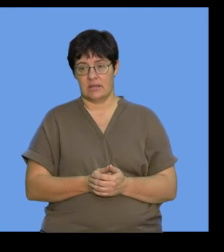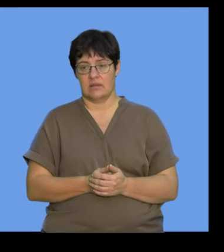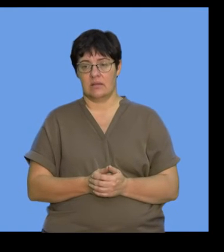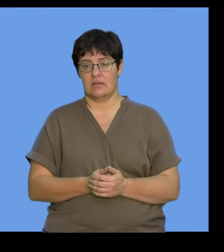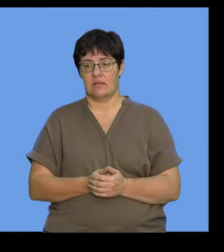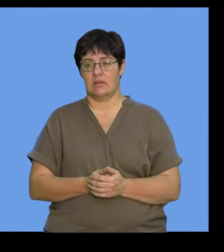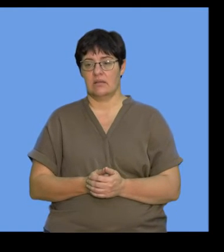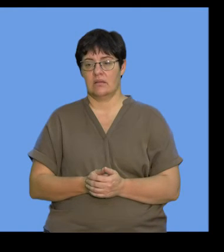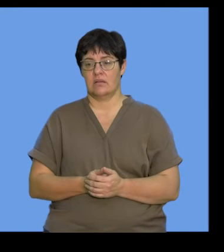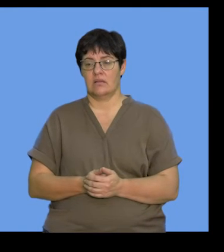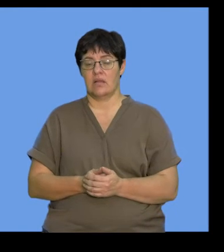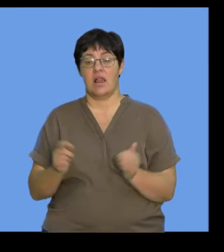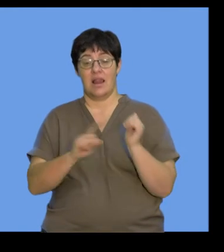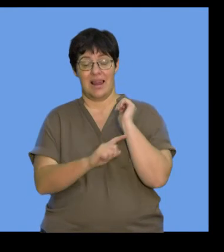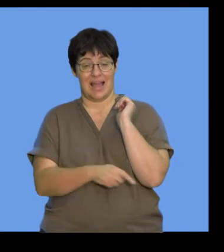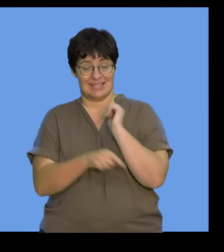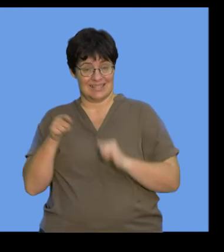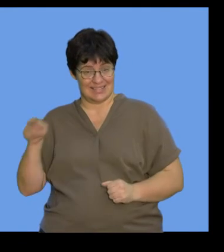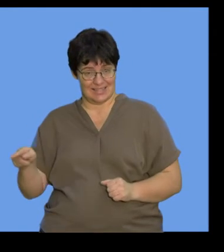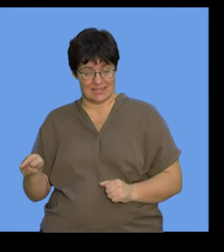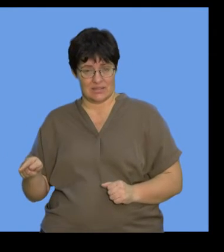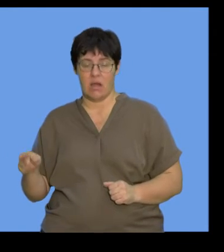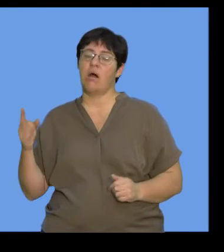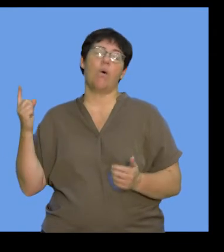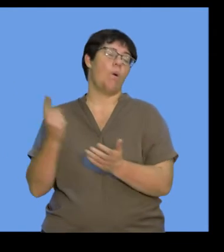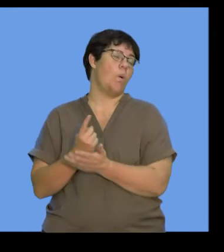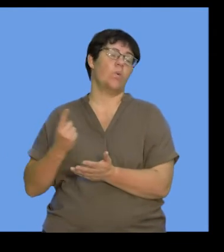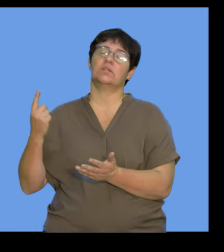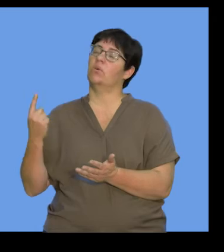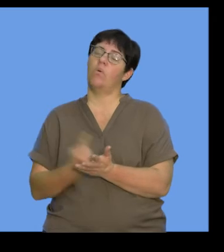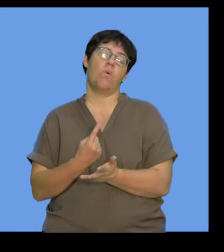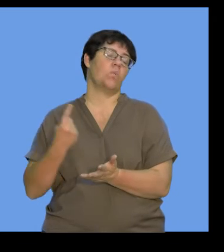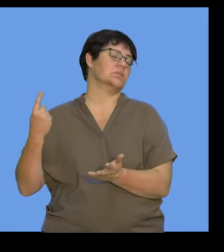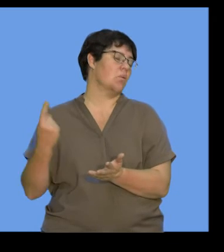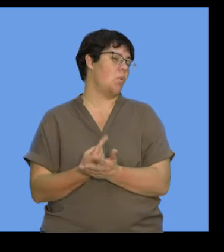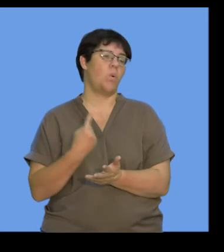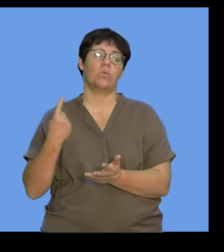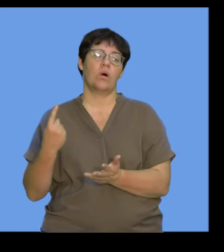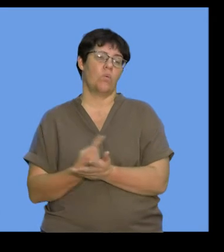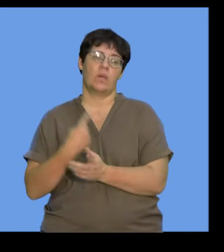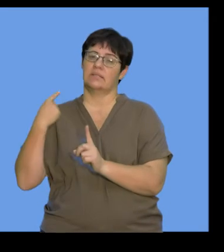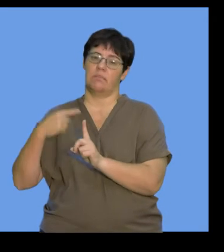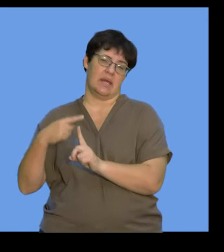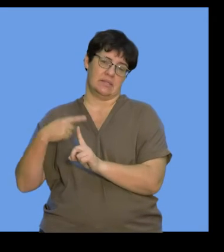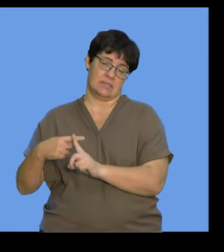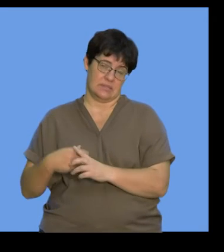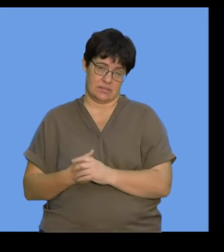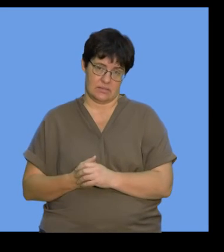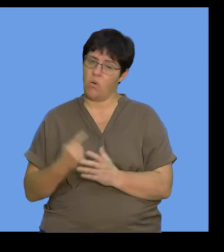last term of the trinomial will forever and ever be a